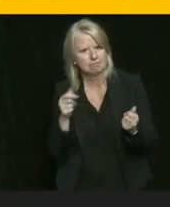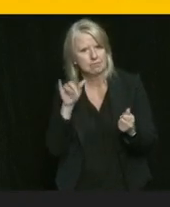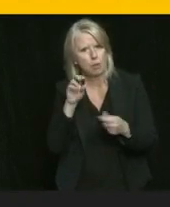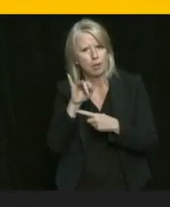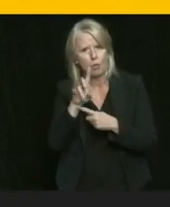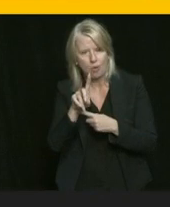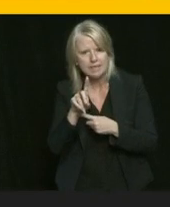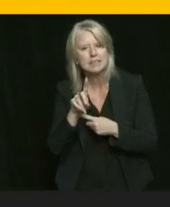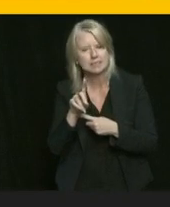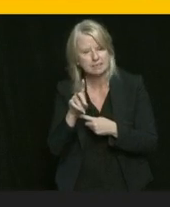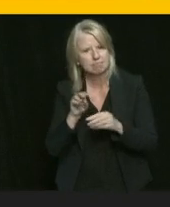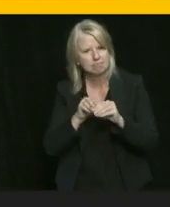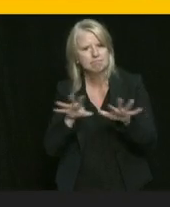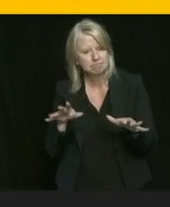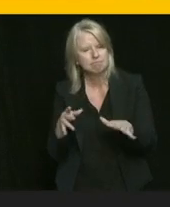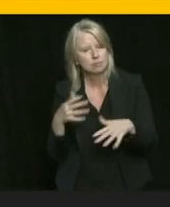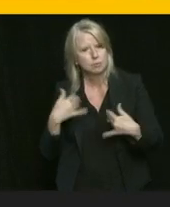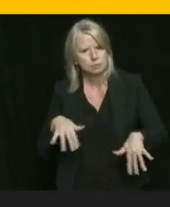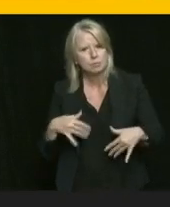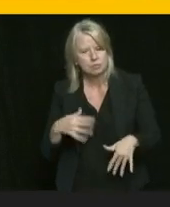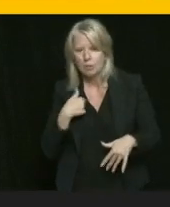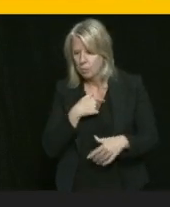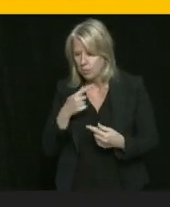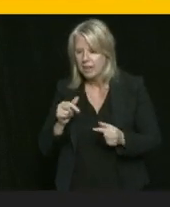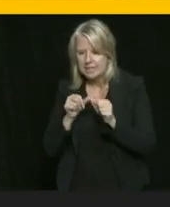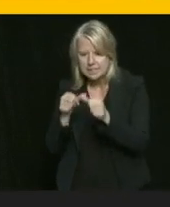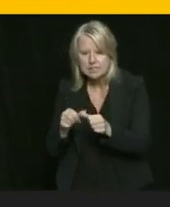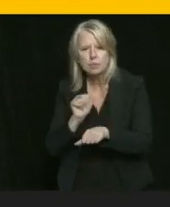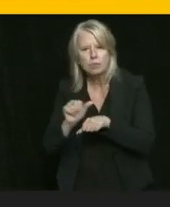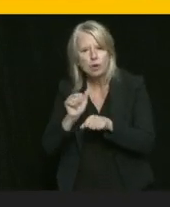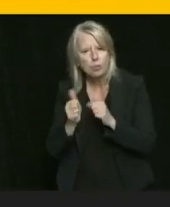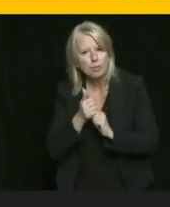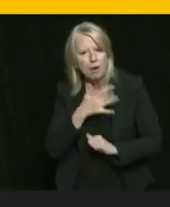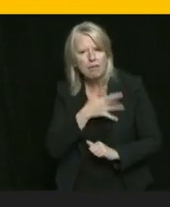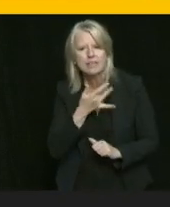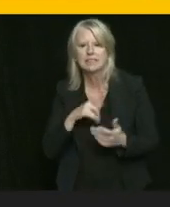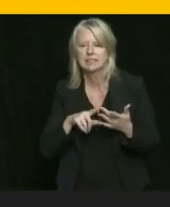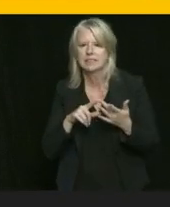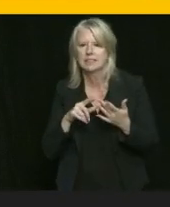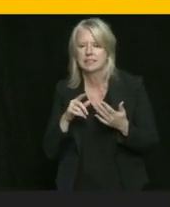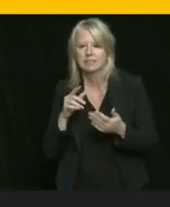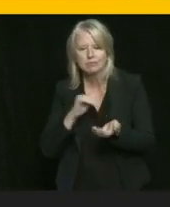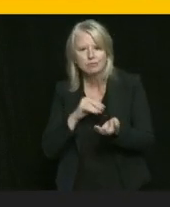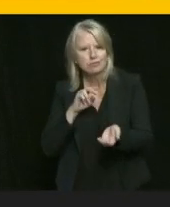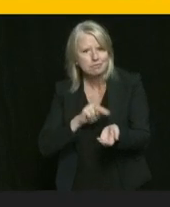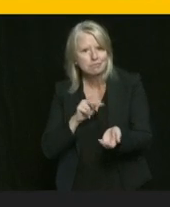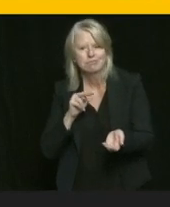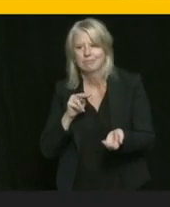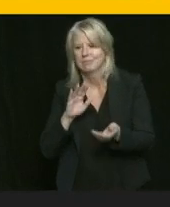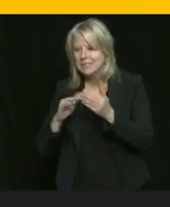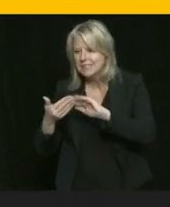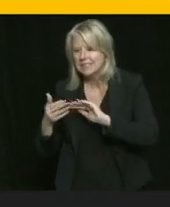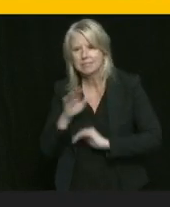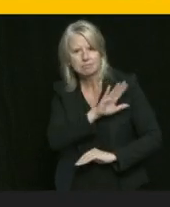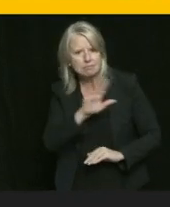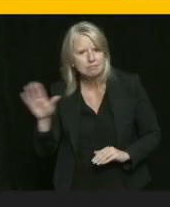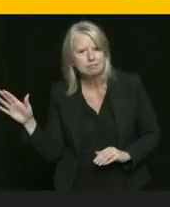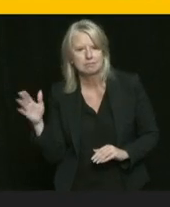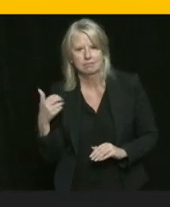will continue to work with provinces, with frontline workers, with municipalities right across the country who are